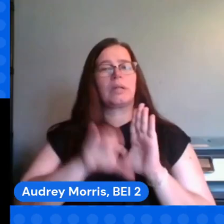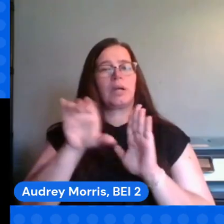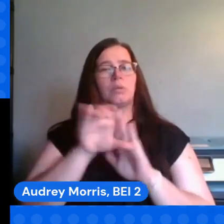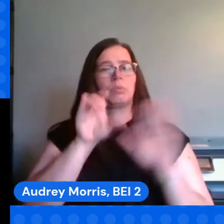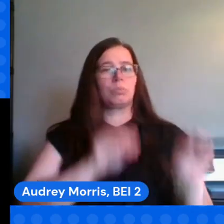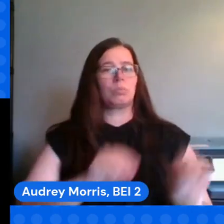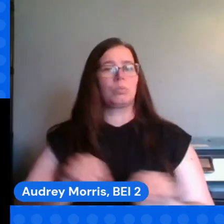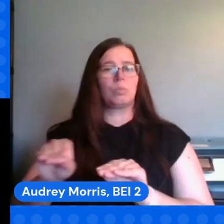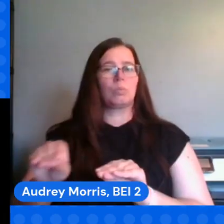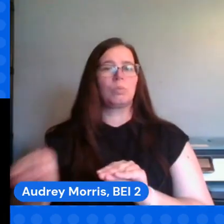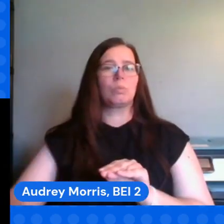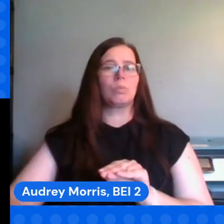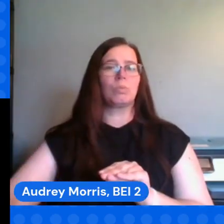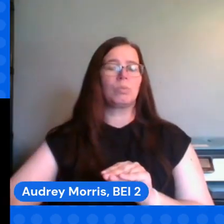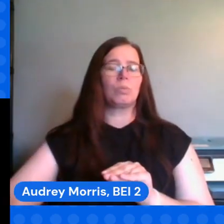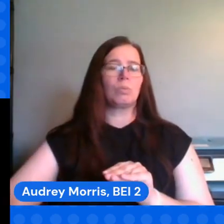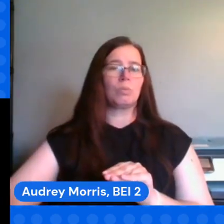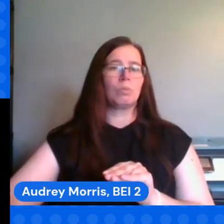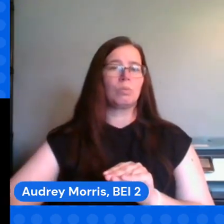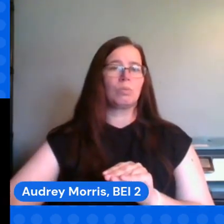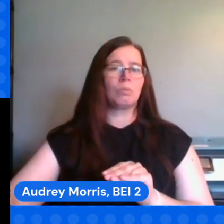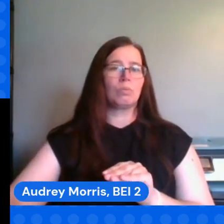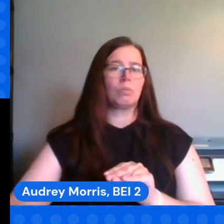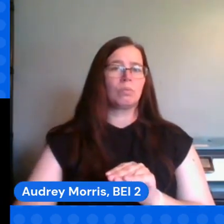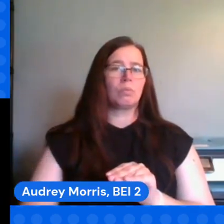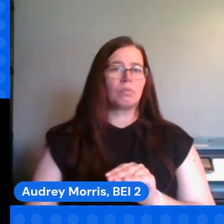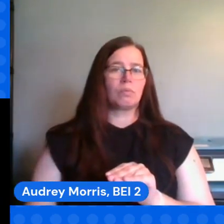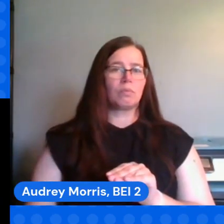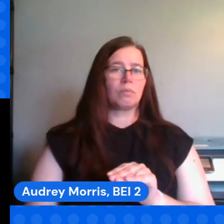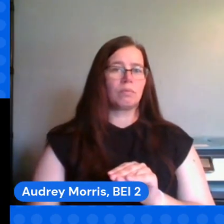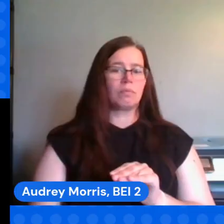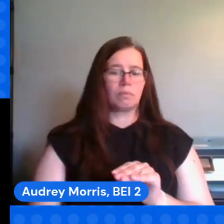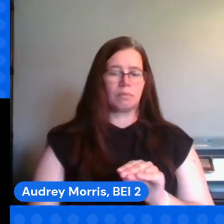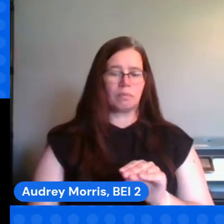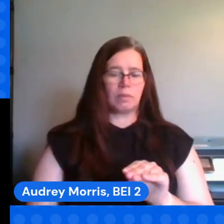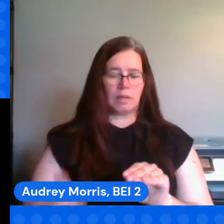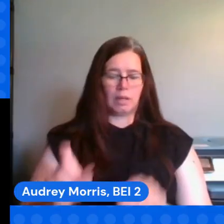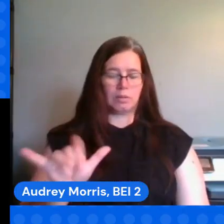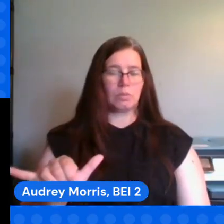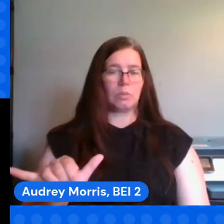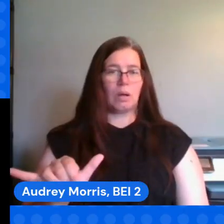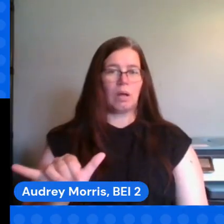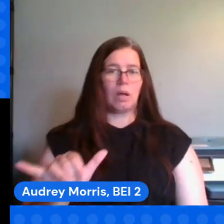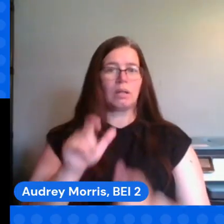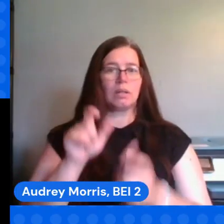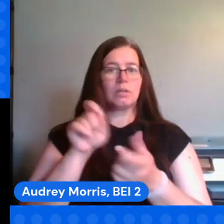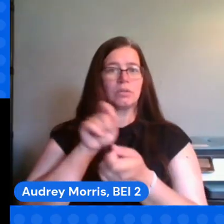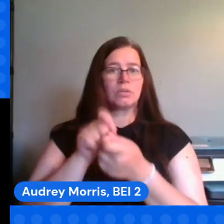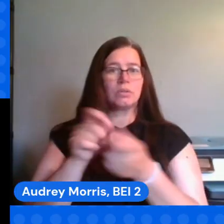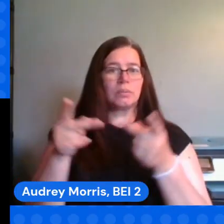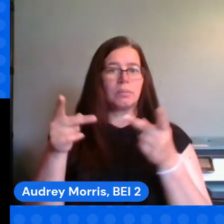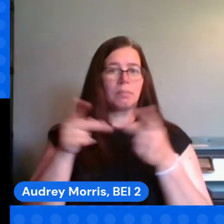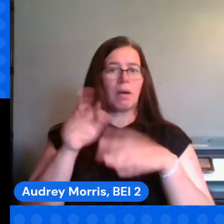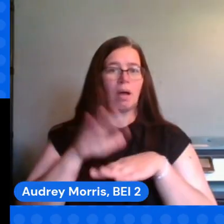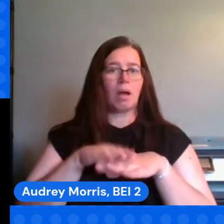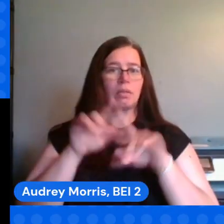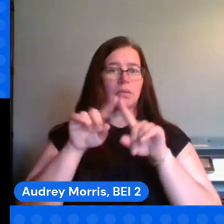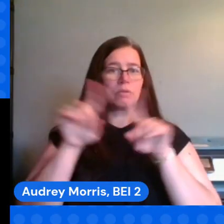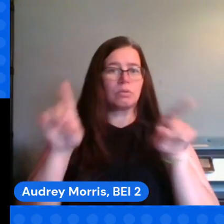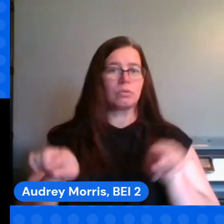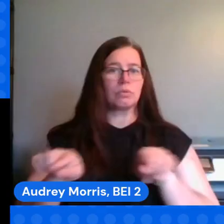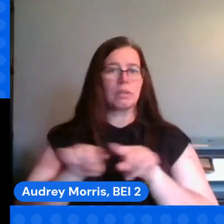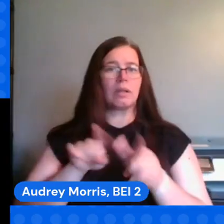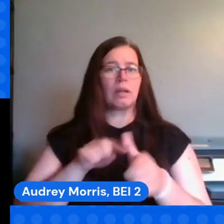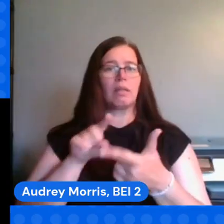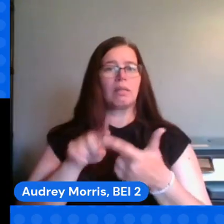move, um, the go to X, Y, which gets them to a certain spot on the screen, and then the